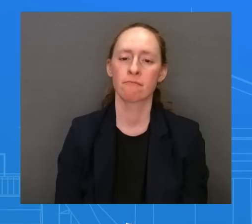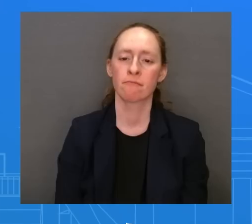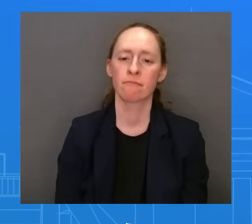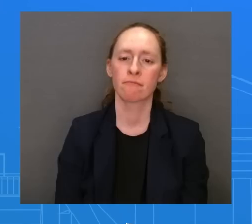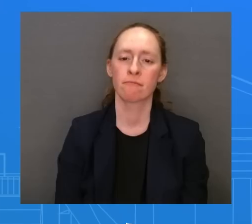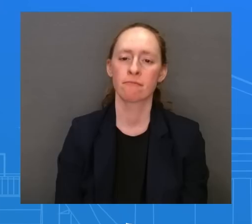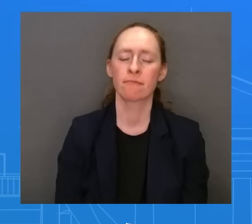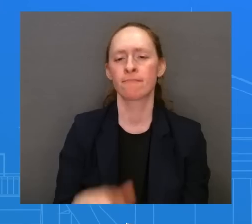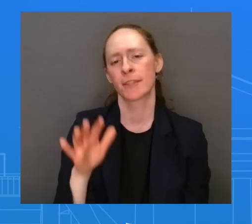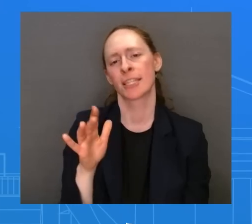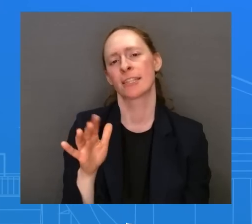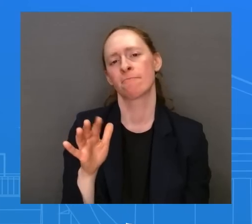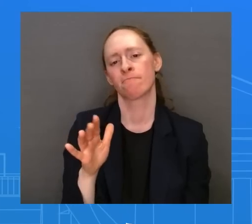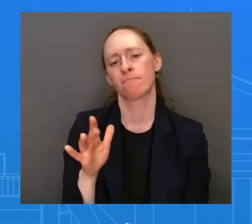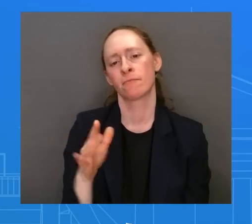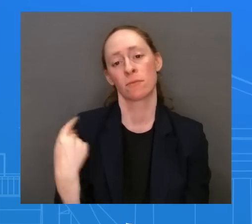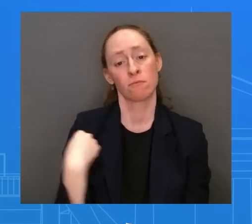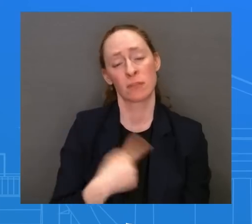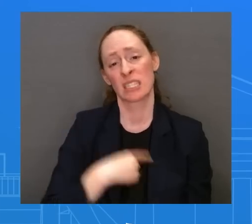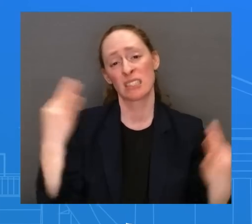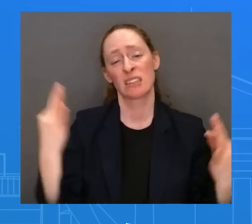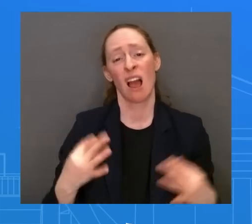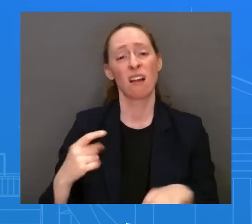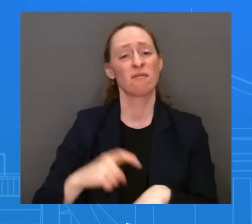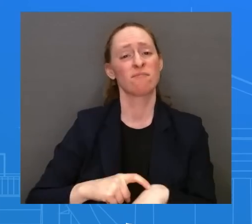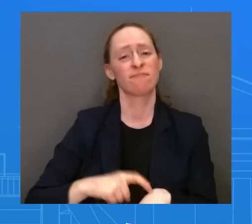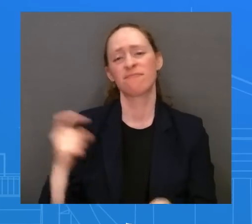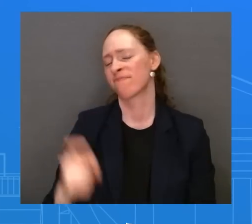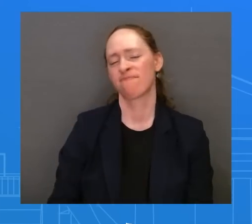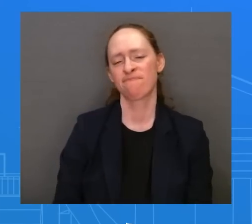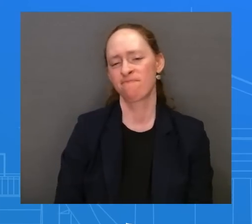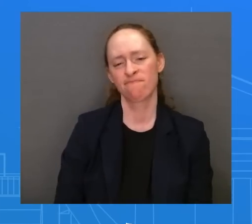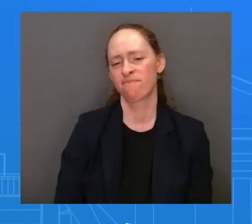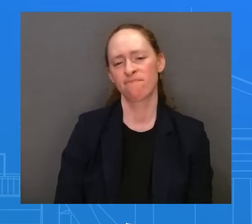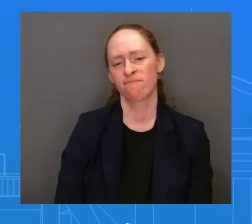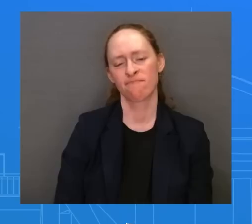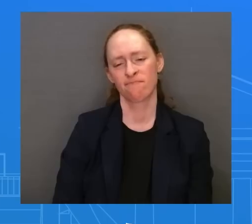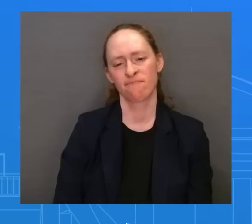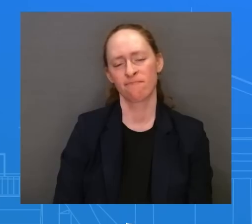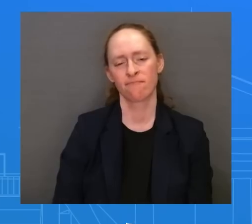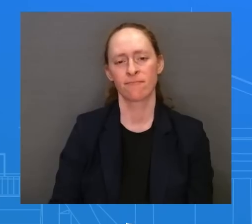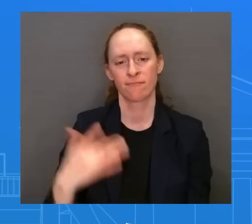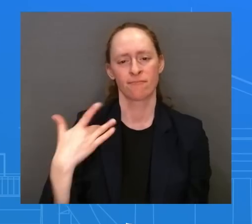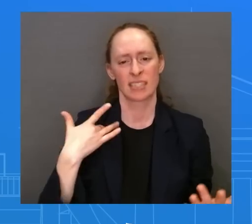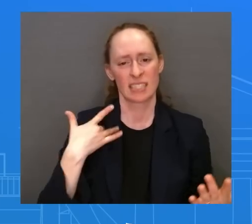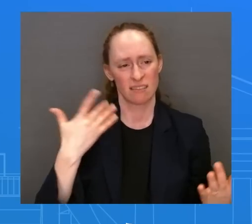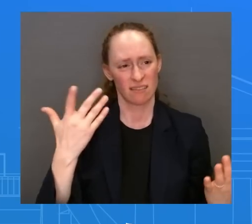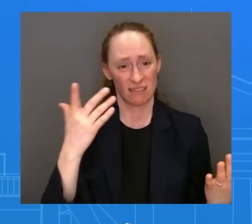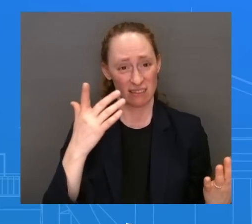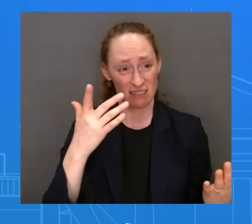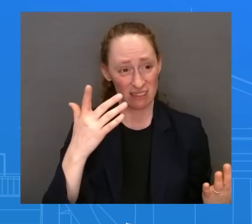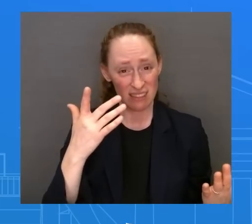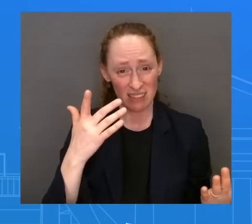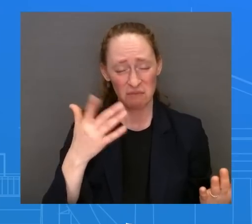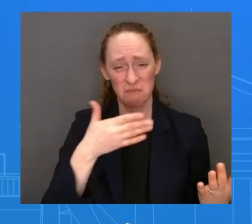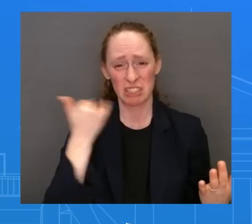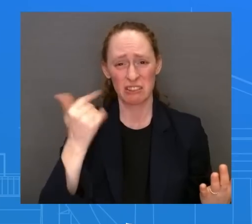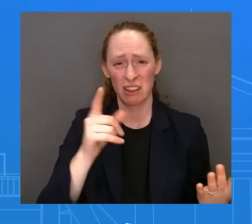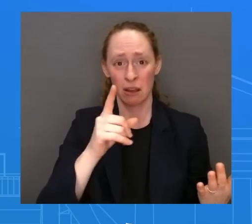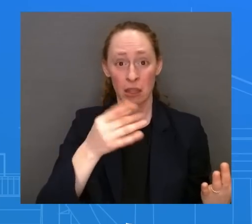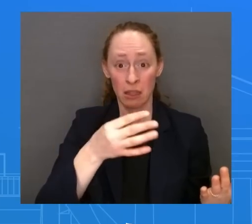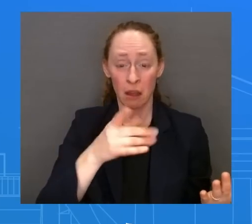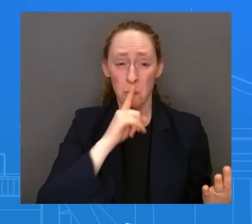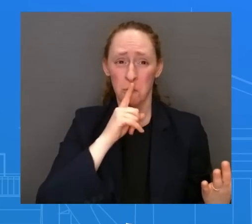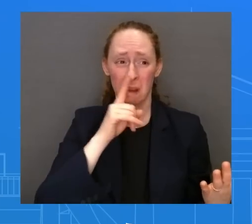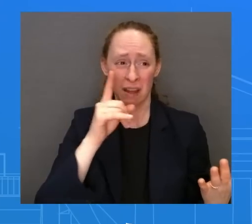we didn't want the ghani government to collapse and we had every Assurance made by President ghani and he wasn't going anywhere that he was still in